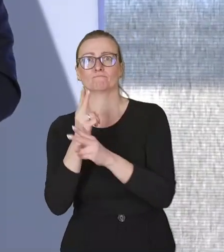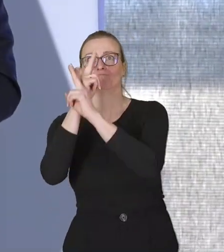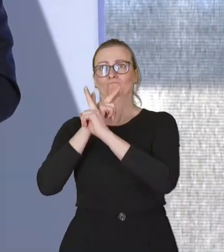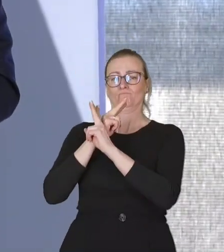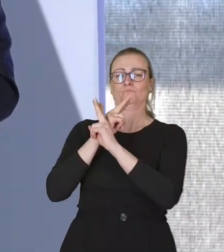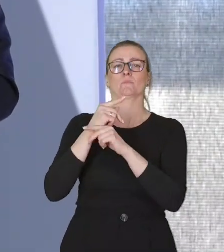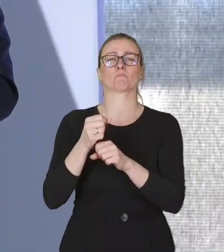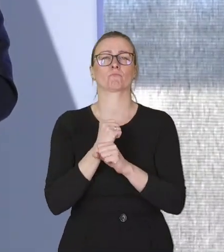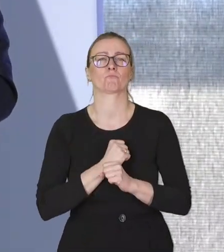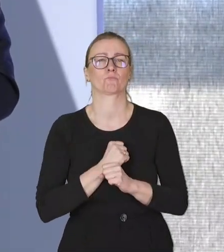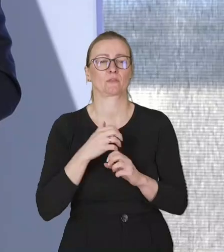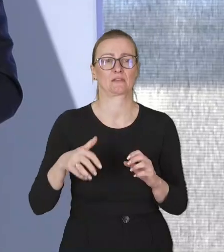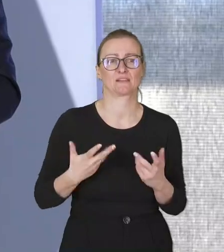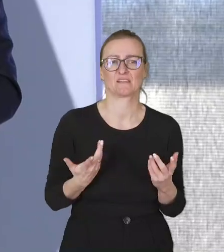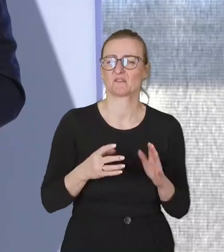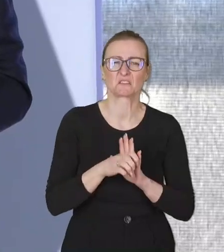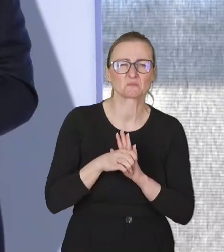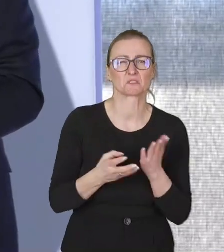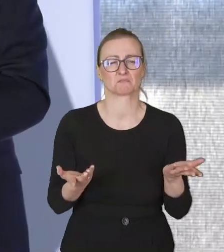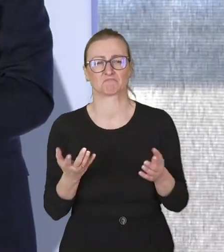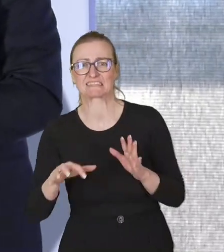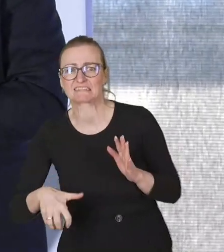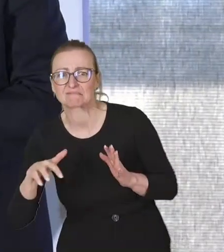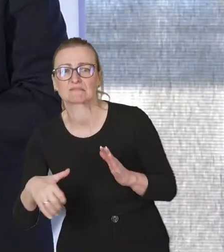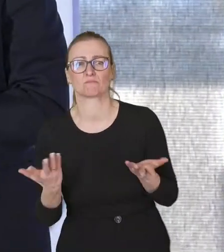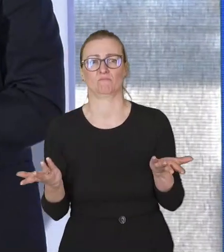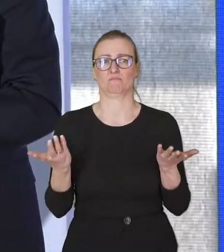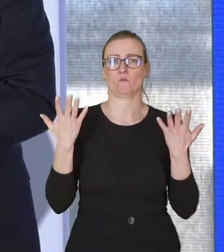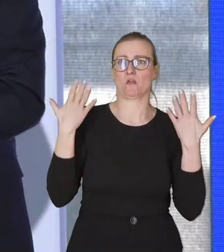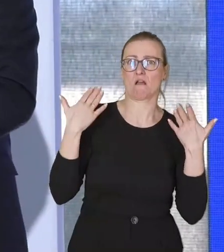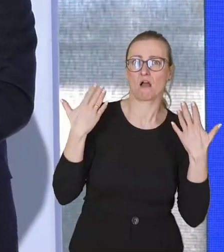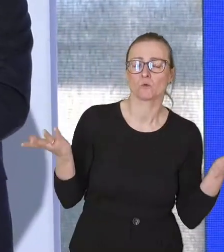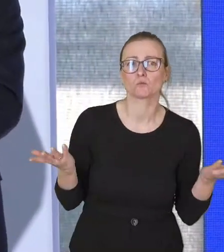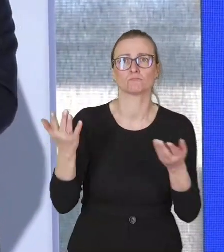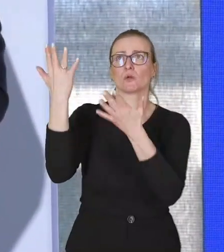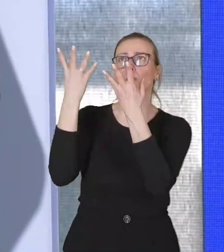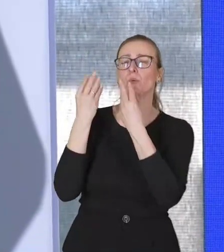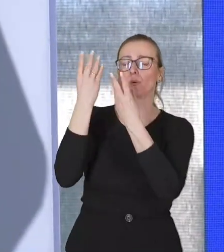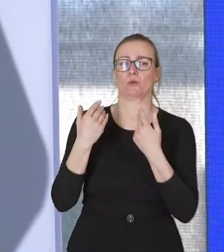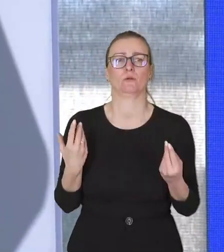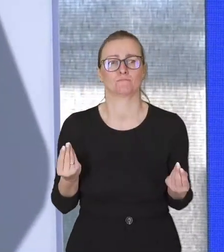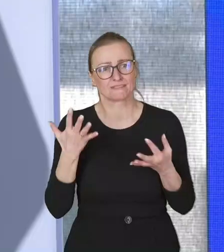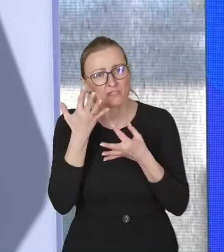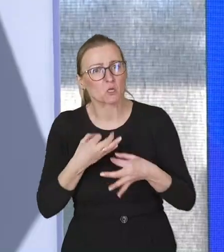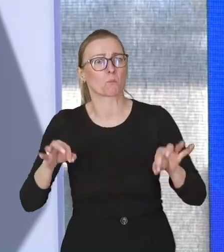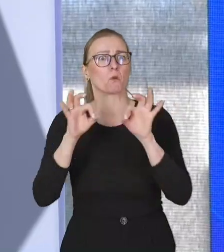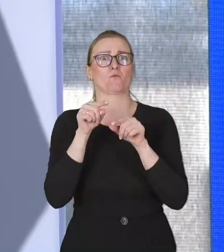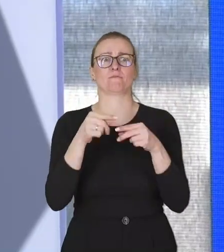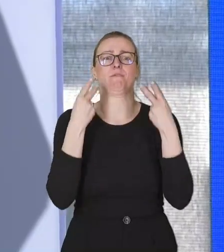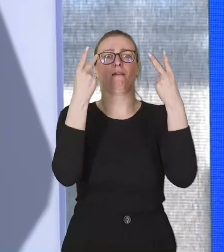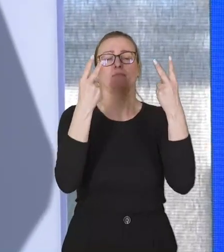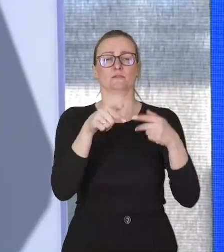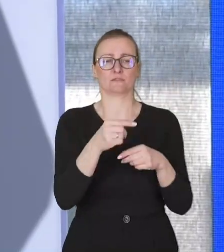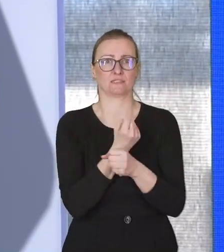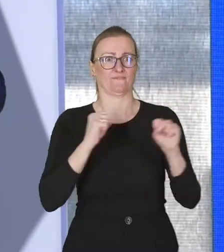and security policy became important on the scene. There were a number of reports published last